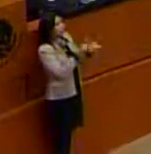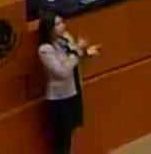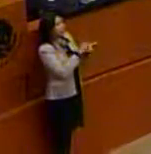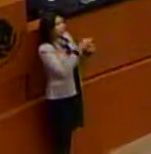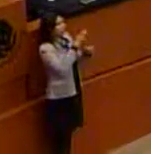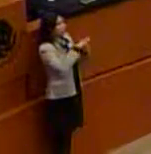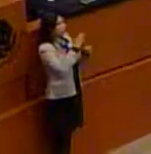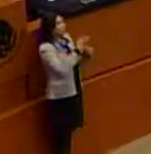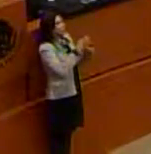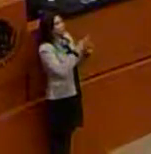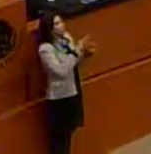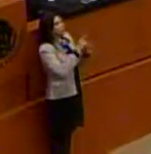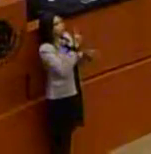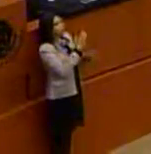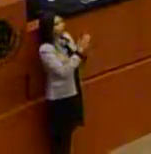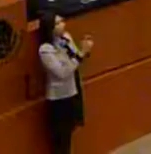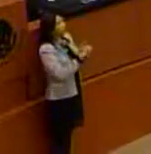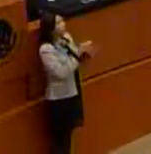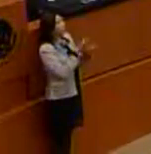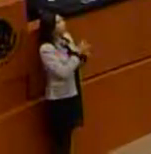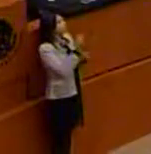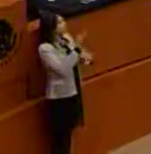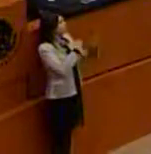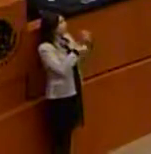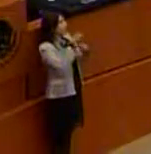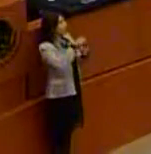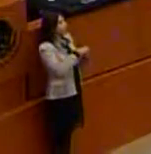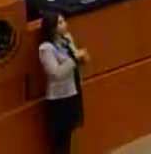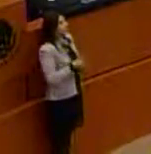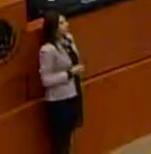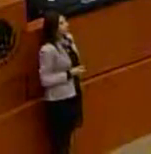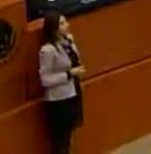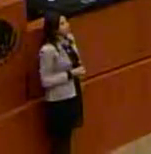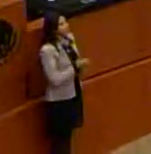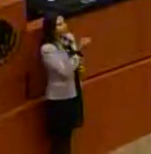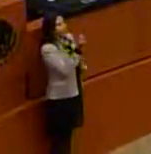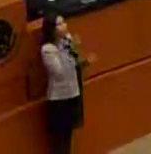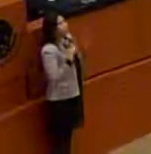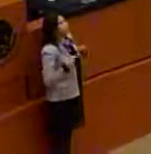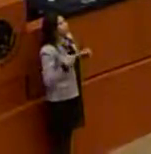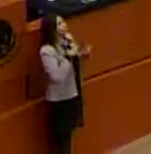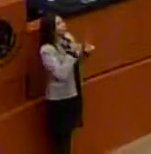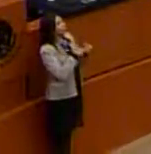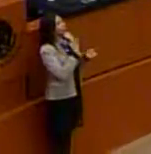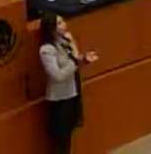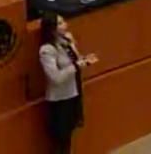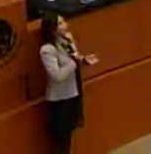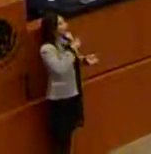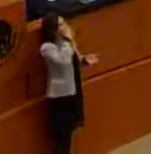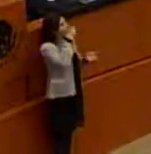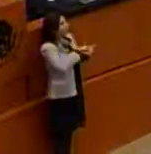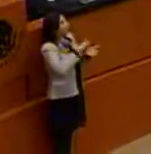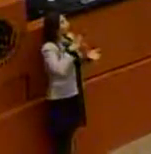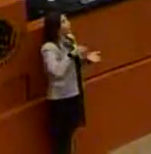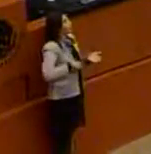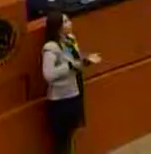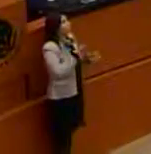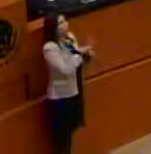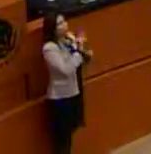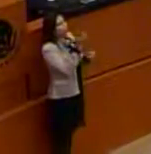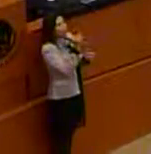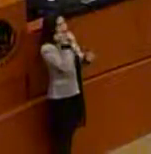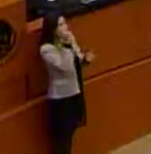one of the things that we hear as blame from some of the people in Switzerland. Why didn't you make your initiative more specific?